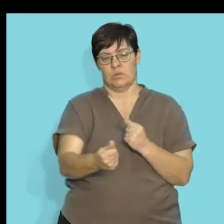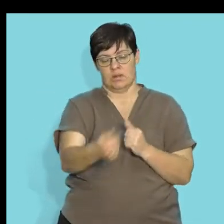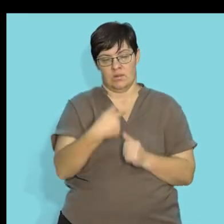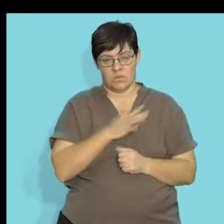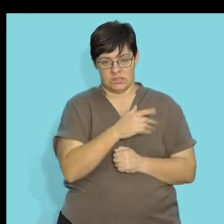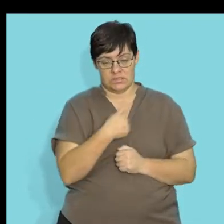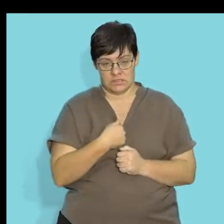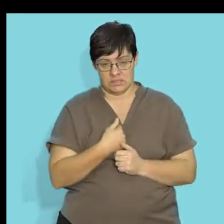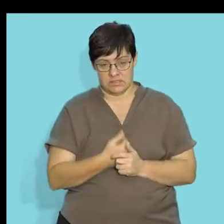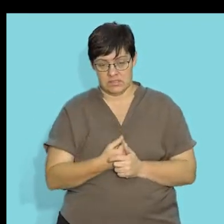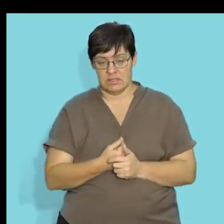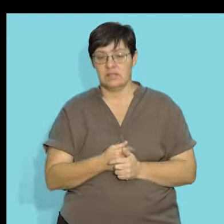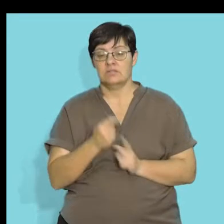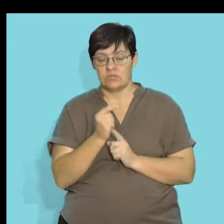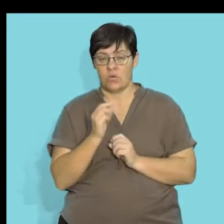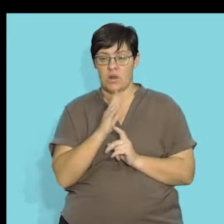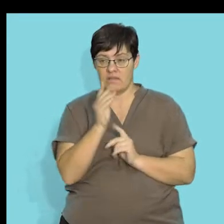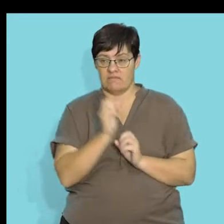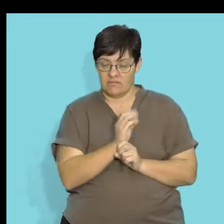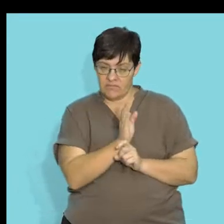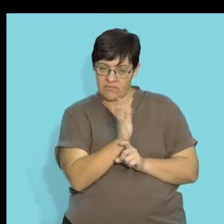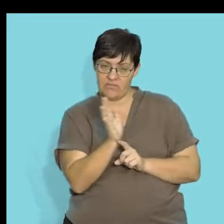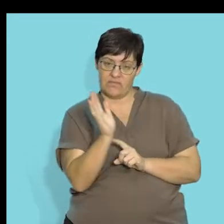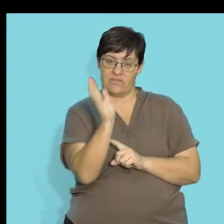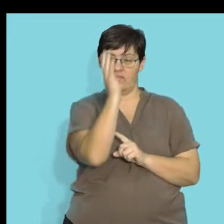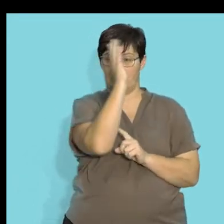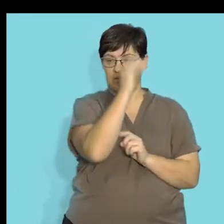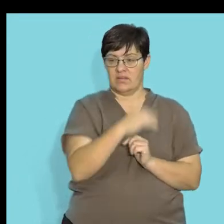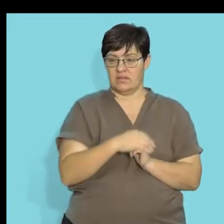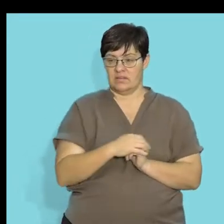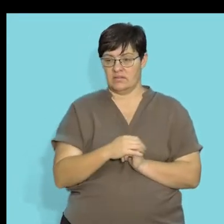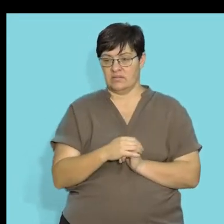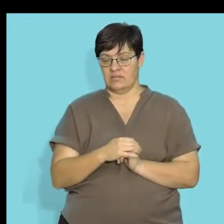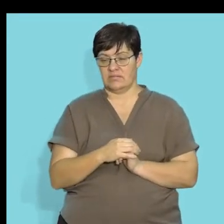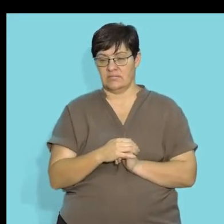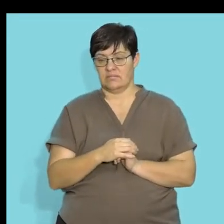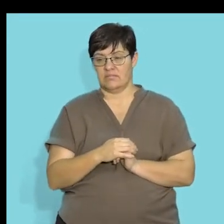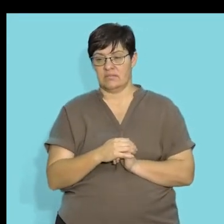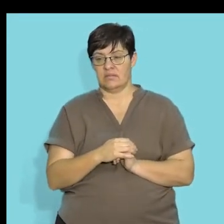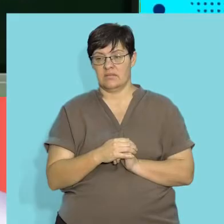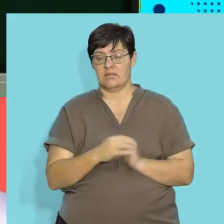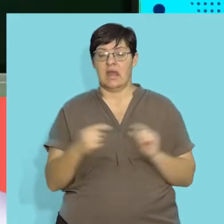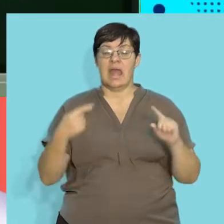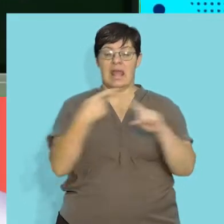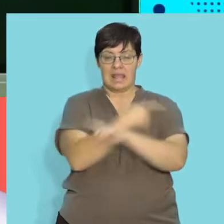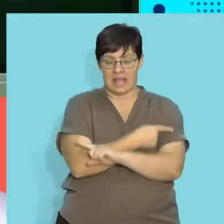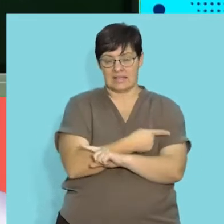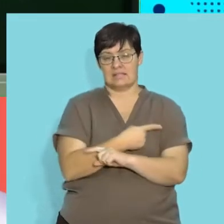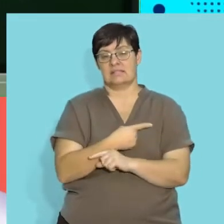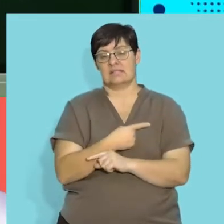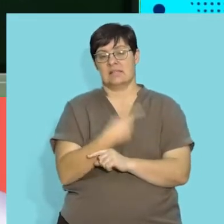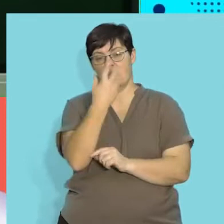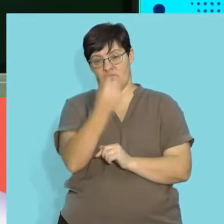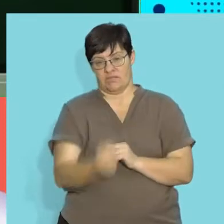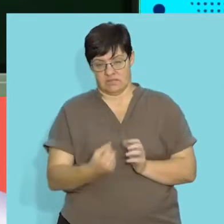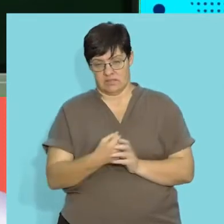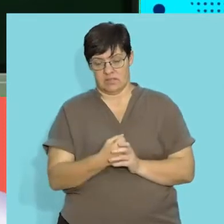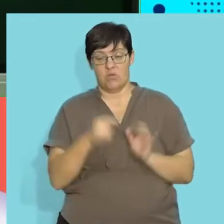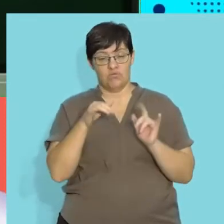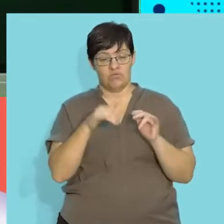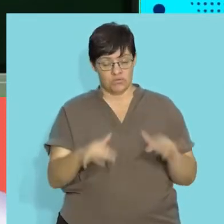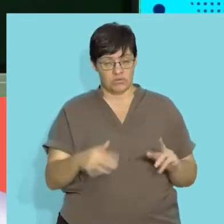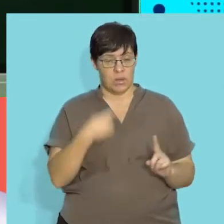soil. And you'll find that the leaves tend to grow up, or the shoots tend to grow up against gravity. So roots